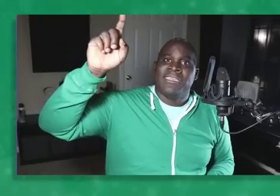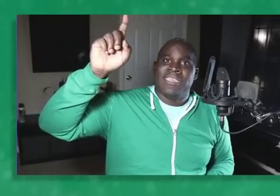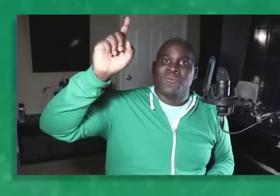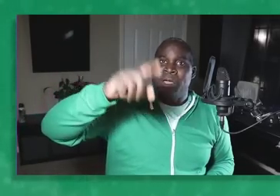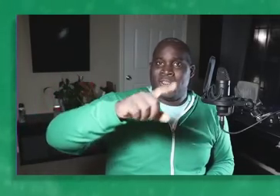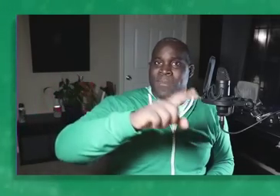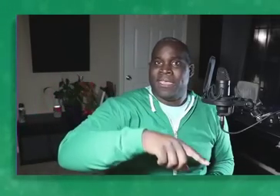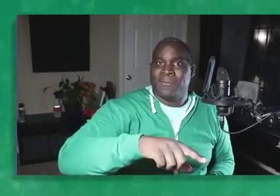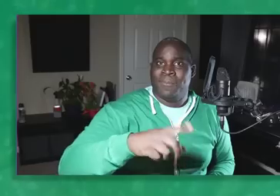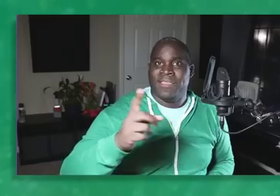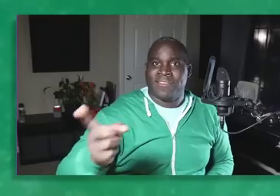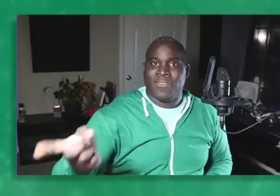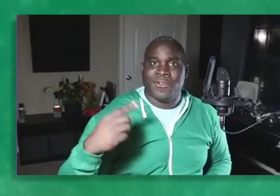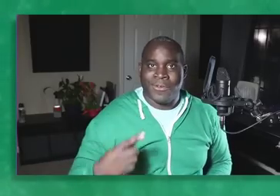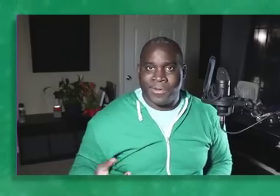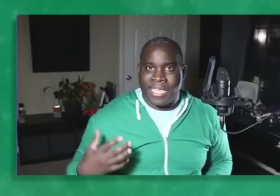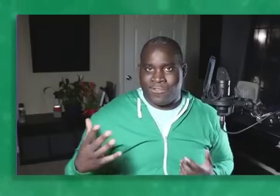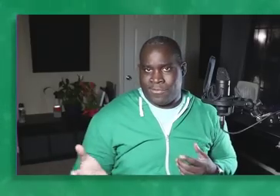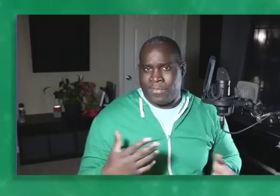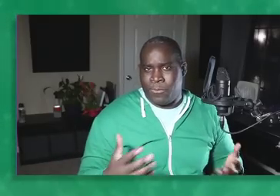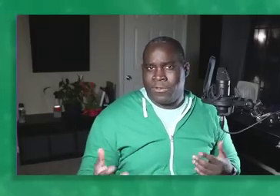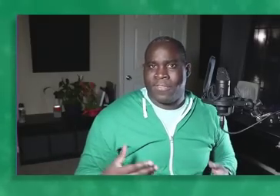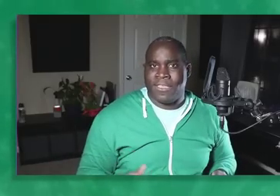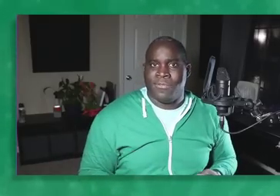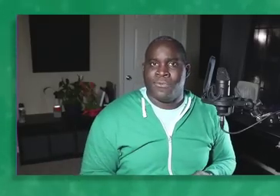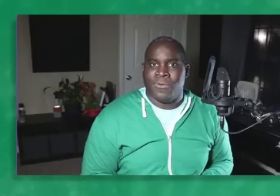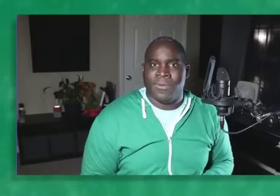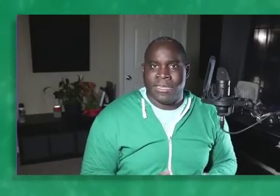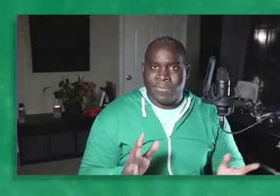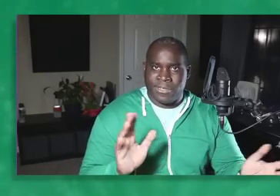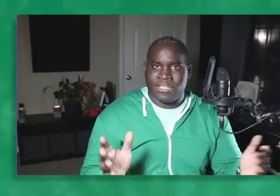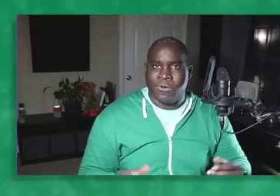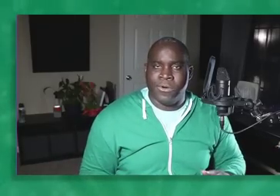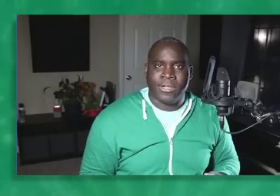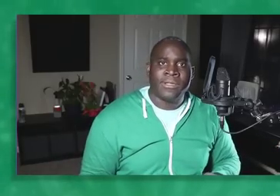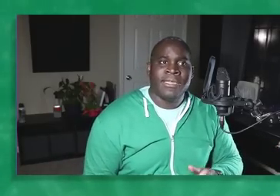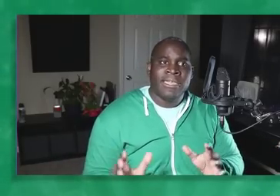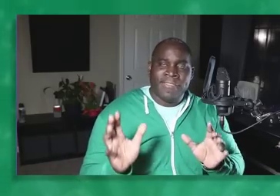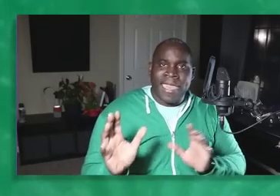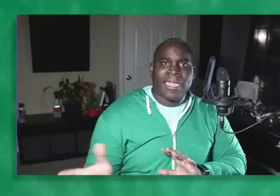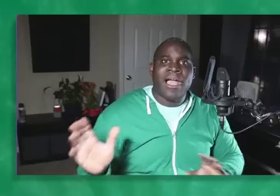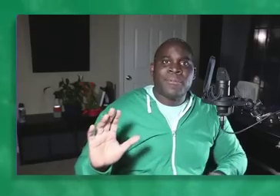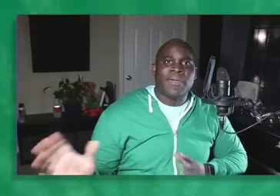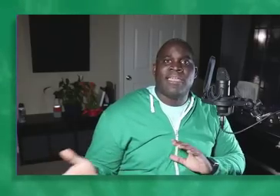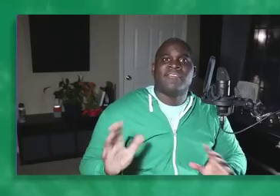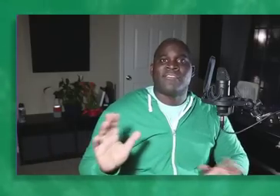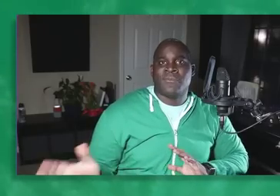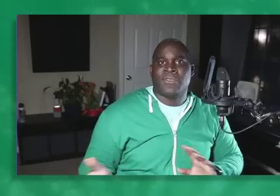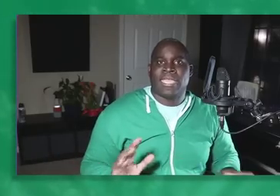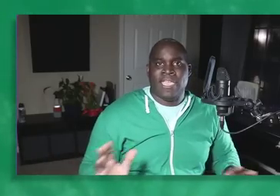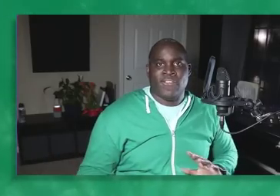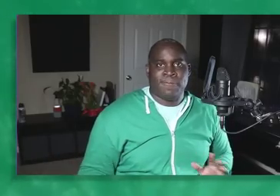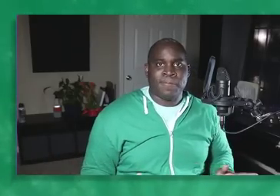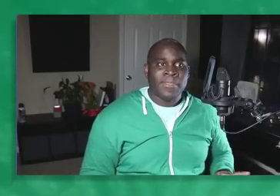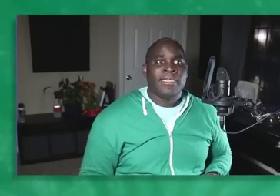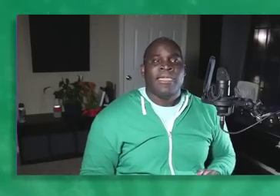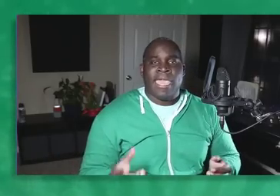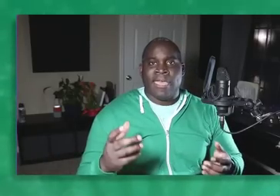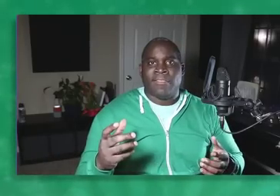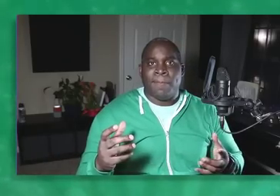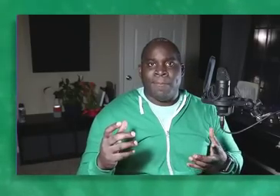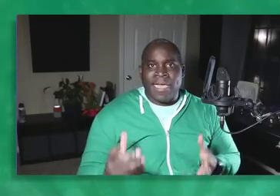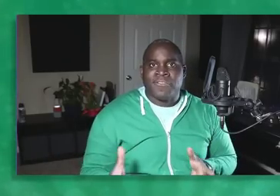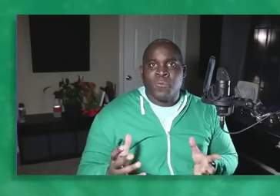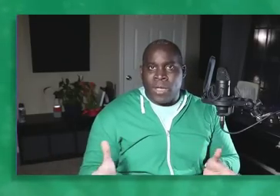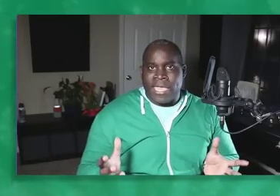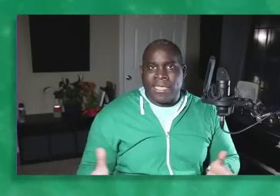decides is what you meant based on their interpretations of the words that you threw in a particular order. That compromises communication.